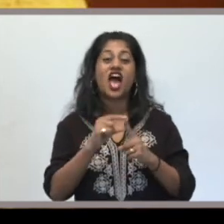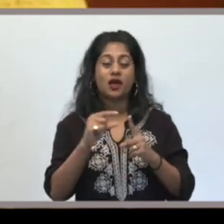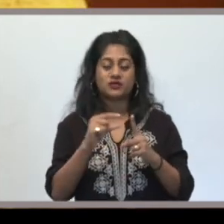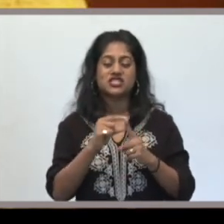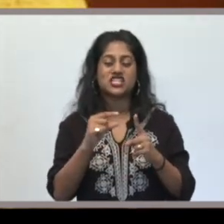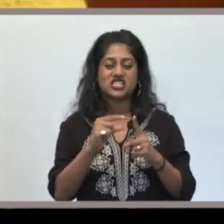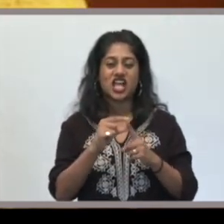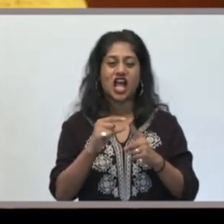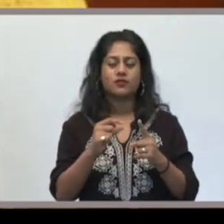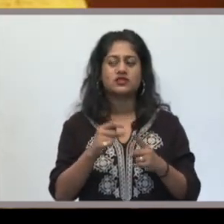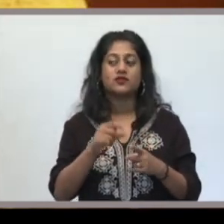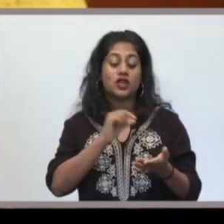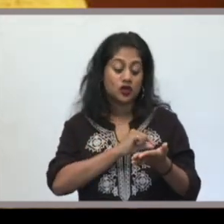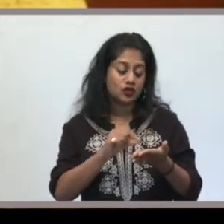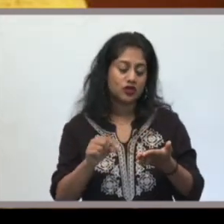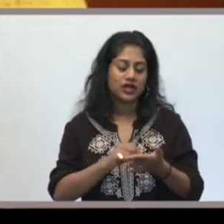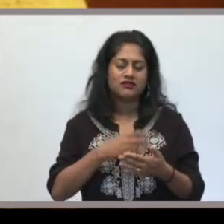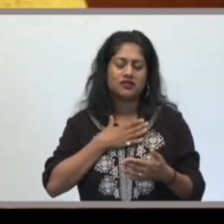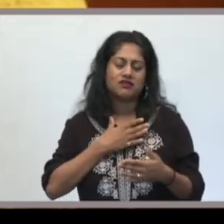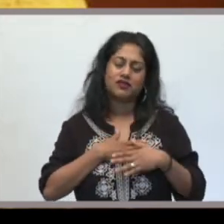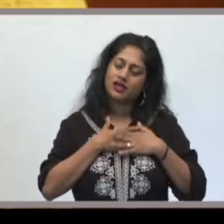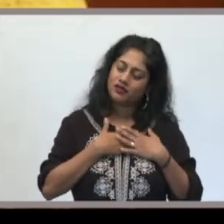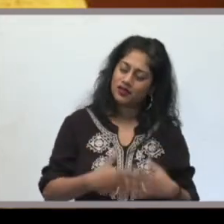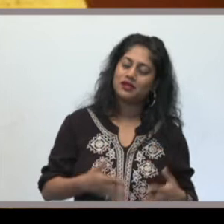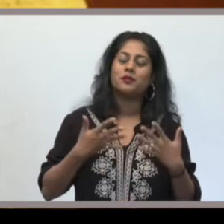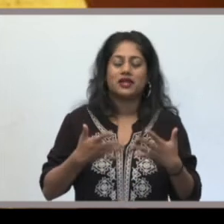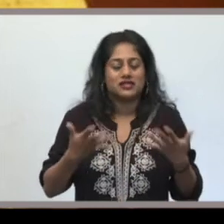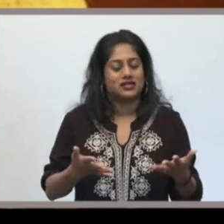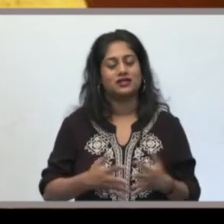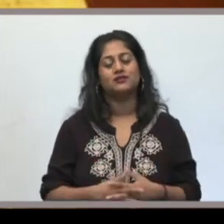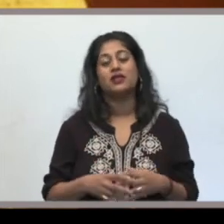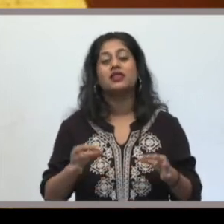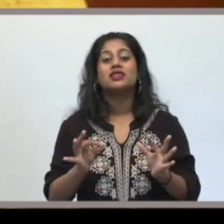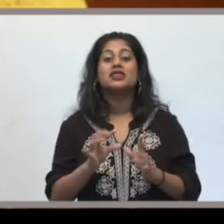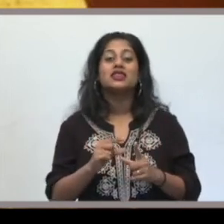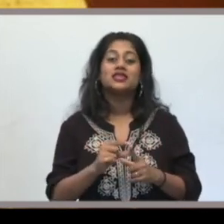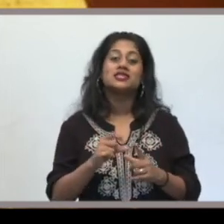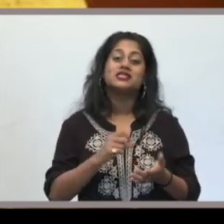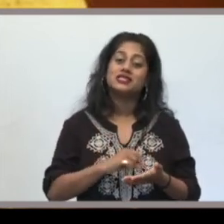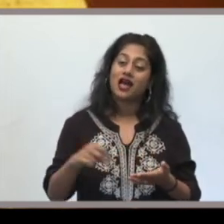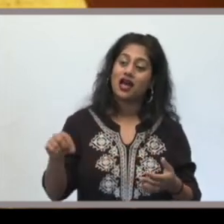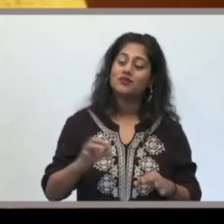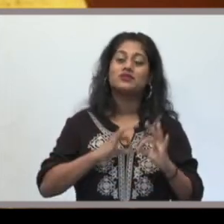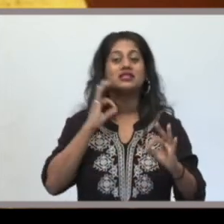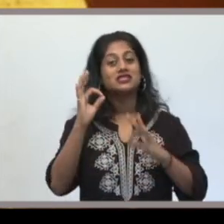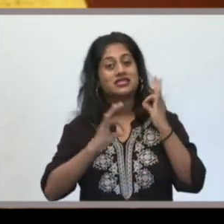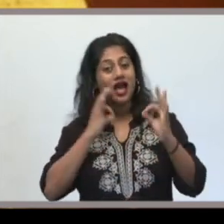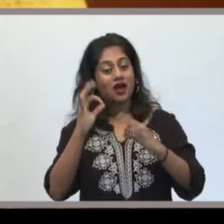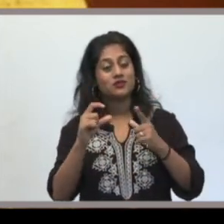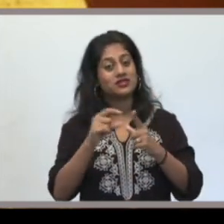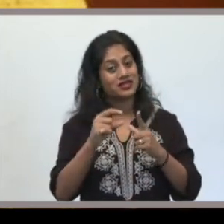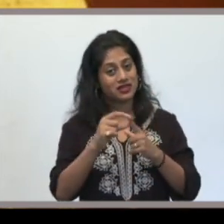the verses that comfort you. You know, the Psalms was written to comfort us. Friend, listen to me again. I say this many times. There are